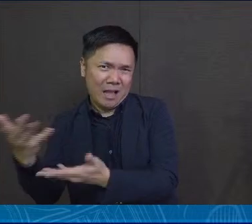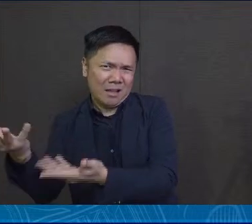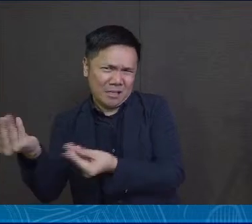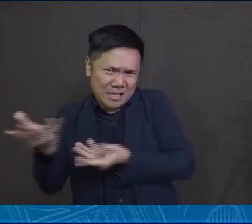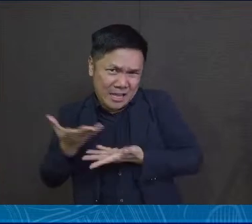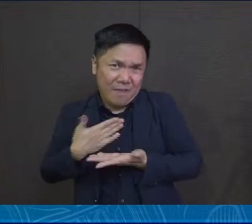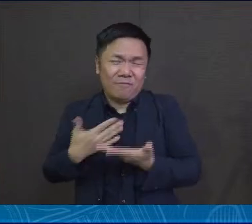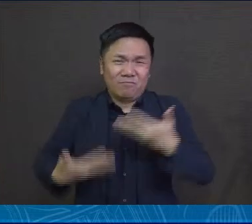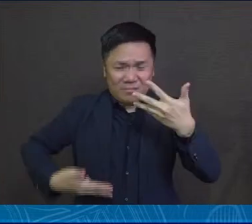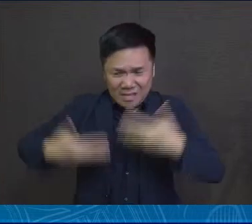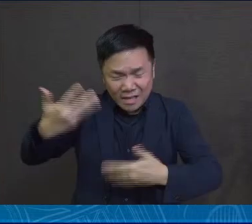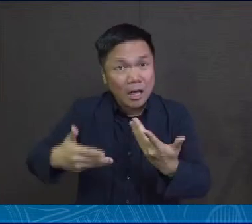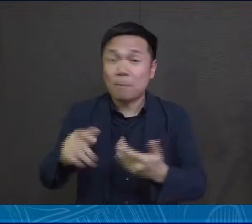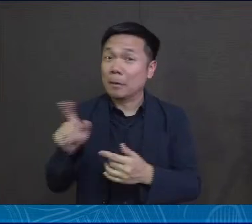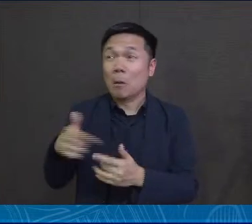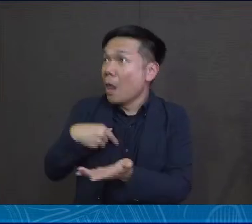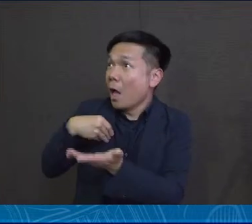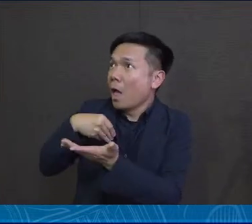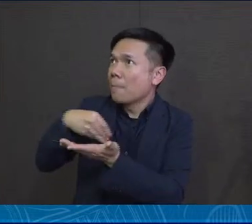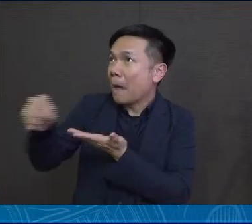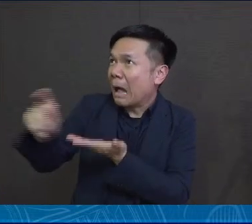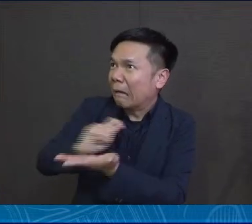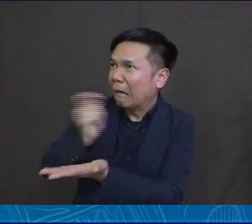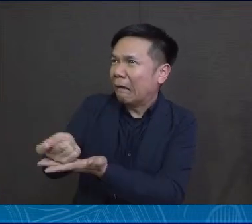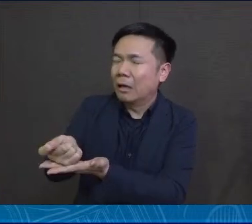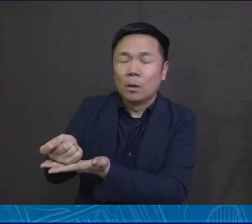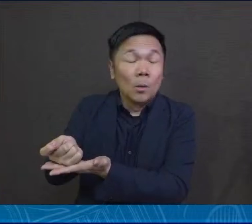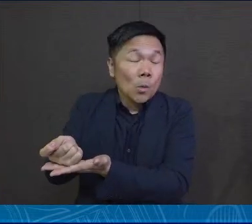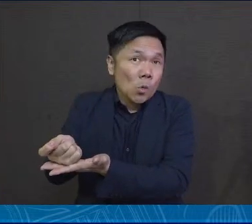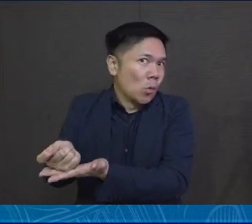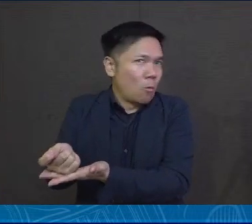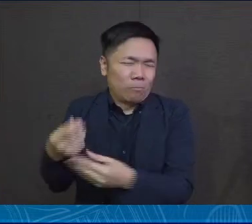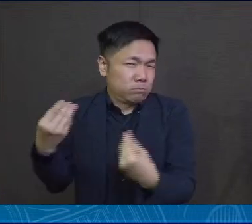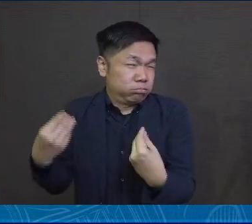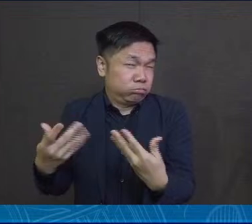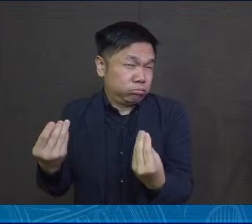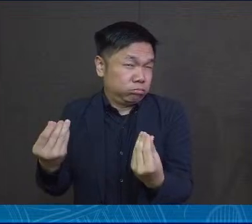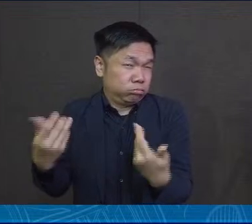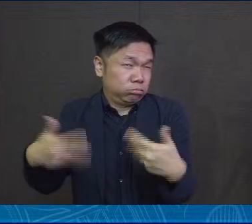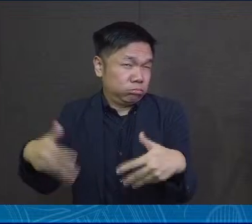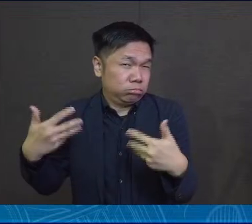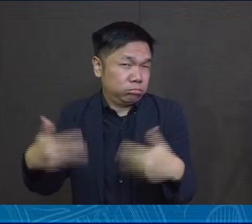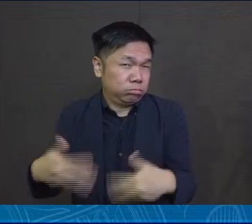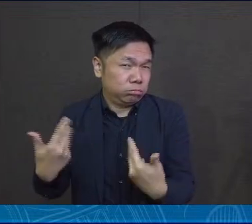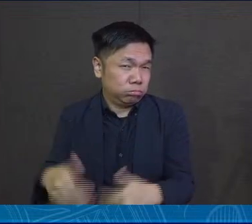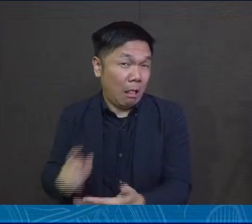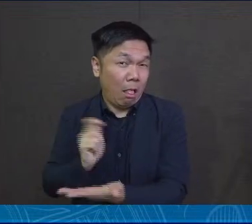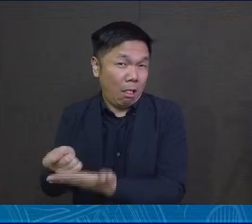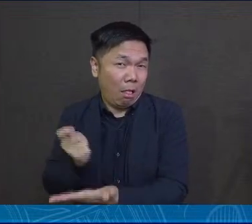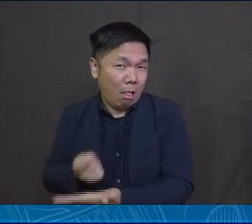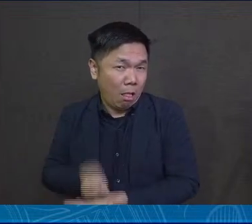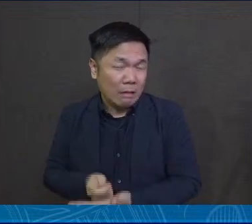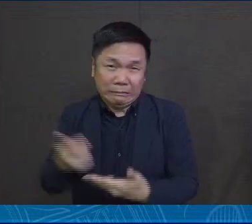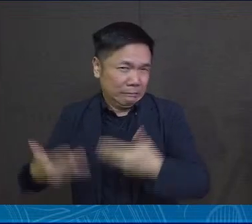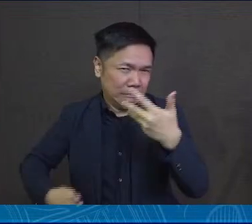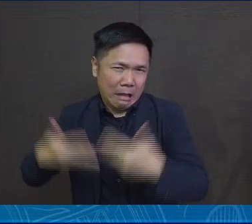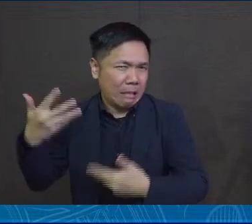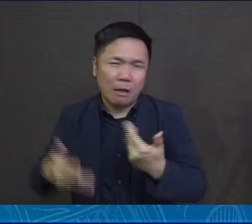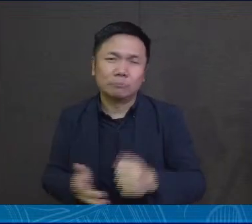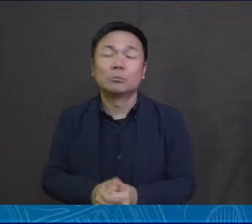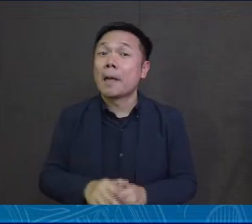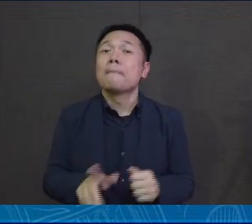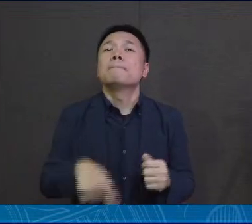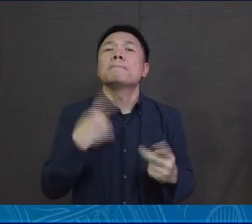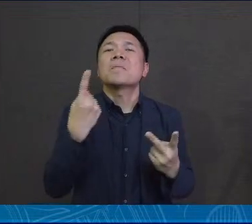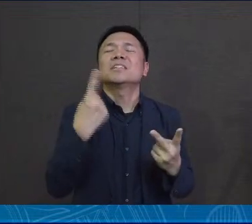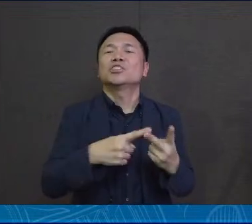but not everybody can afford that data. So that's a bit of a challenge. And then sharing is not easy. That would be